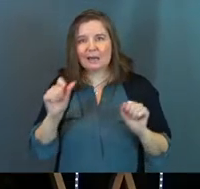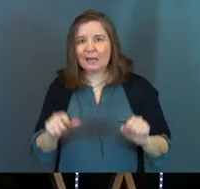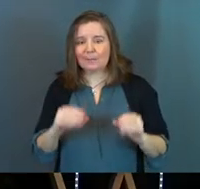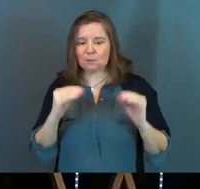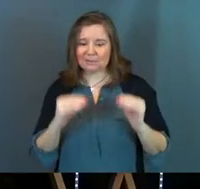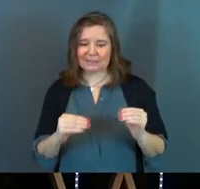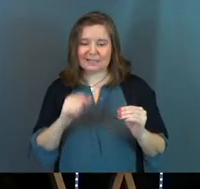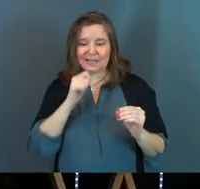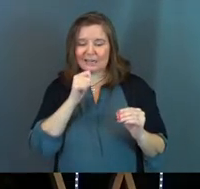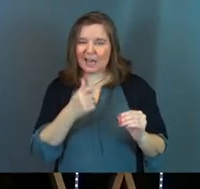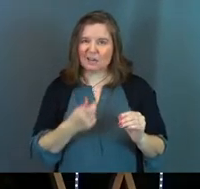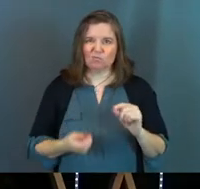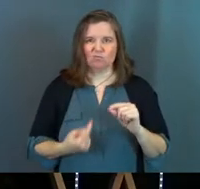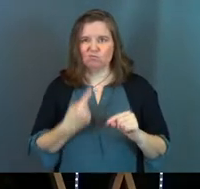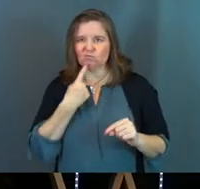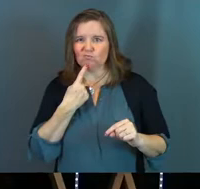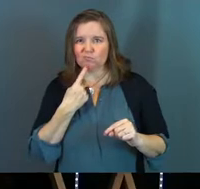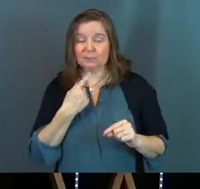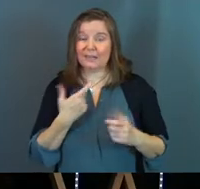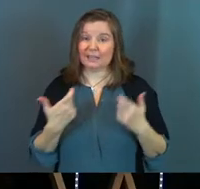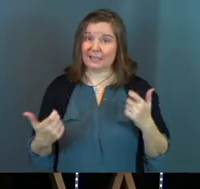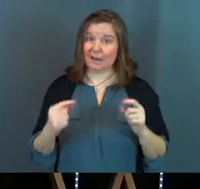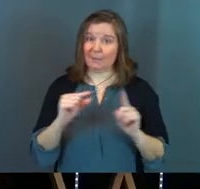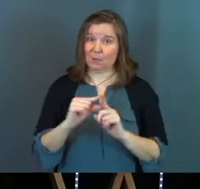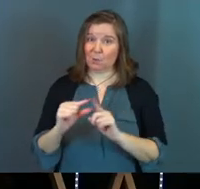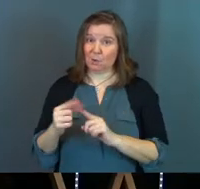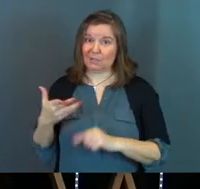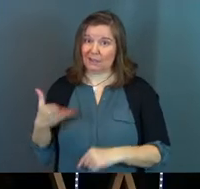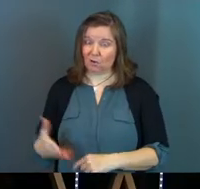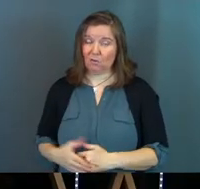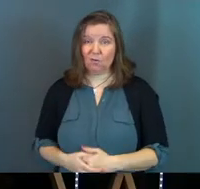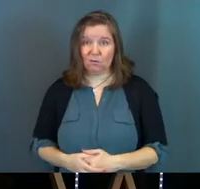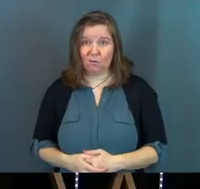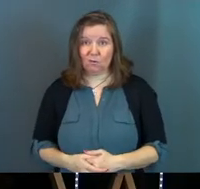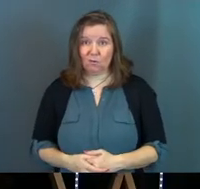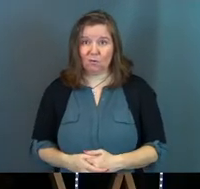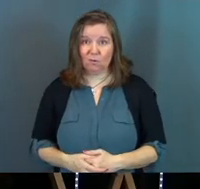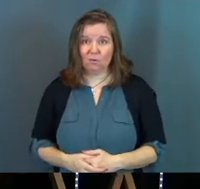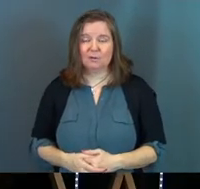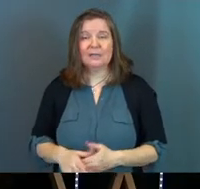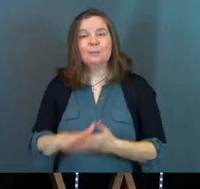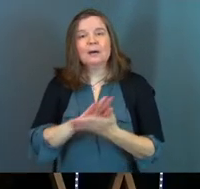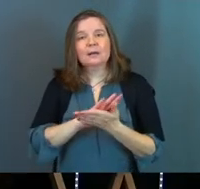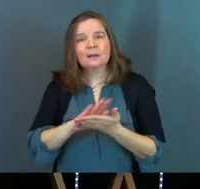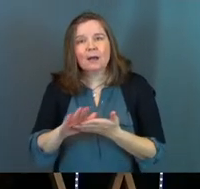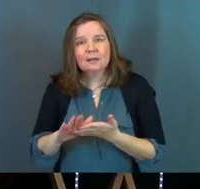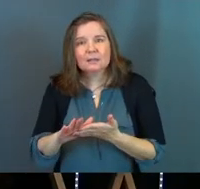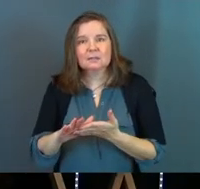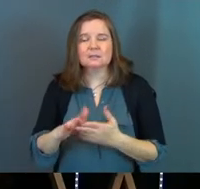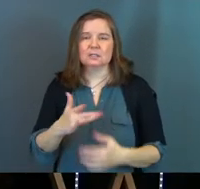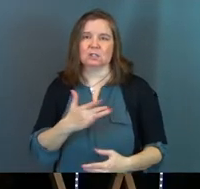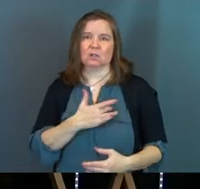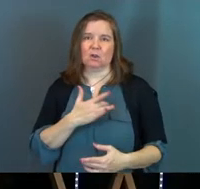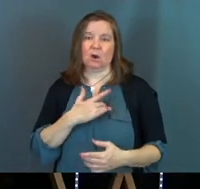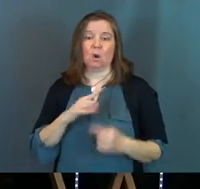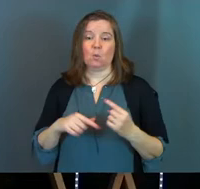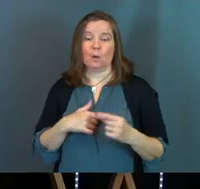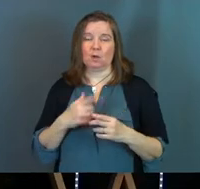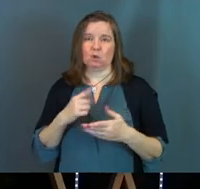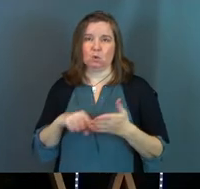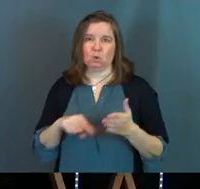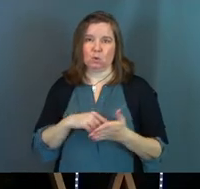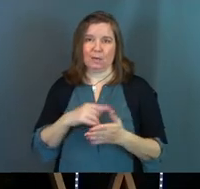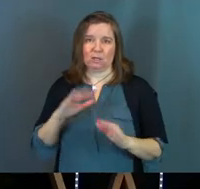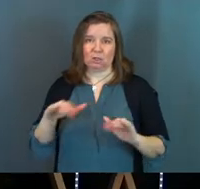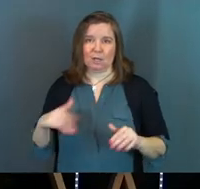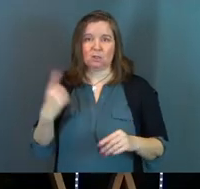able to teach, and not resentful. There's a lot of big words there. But kindness is the heart when you correct